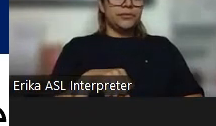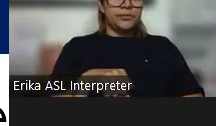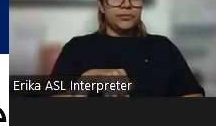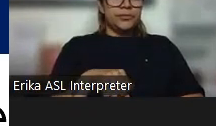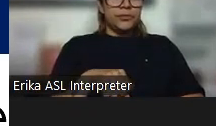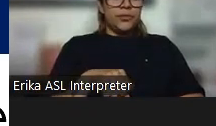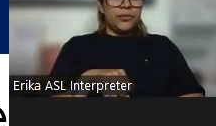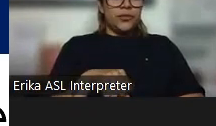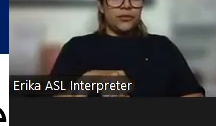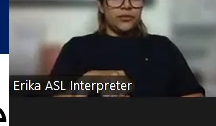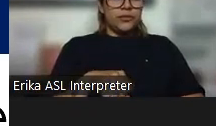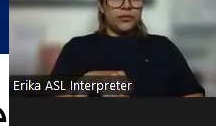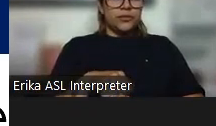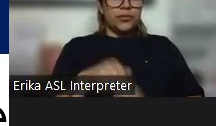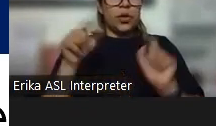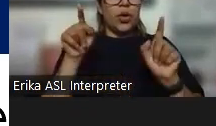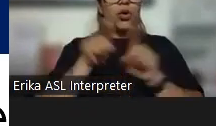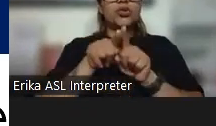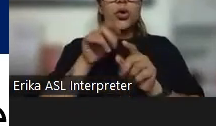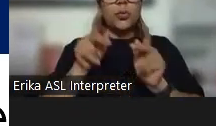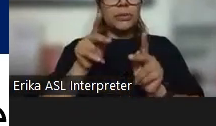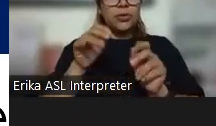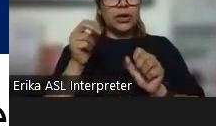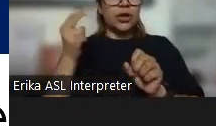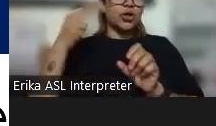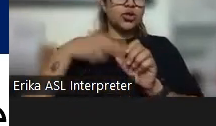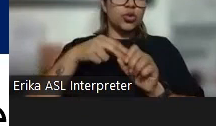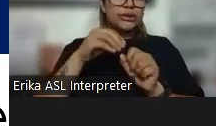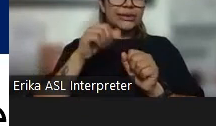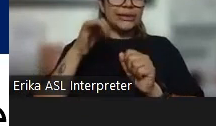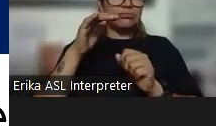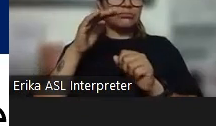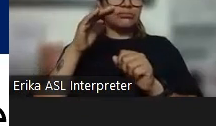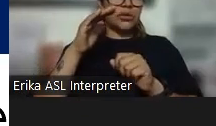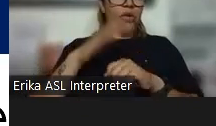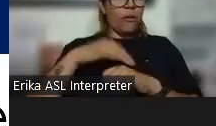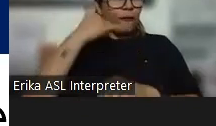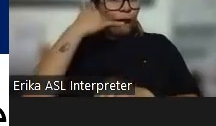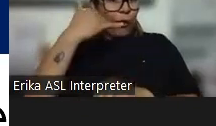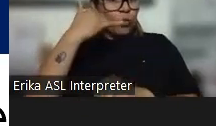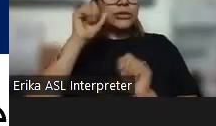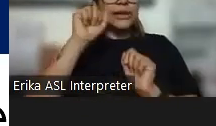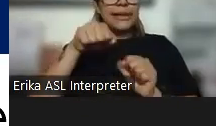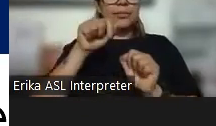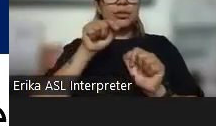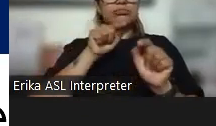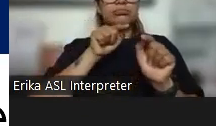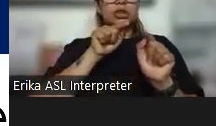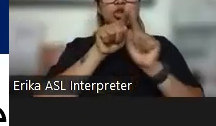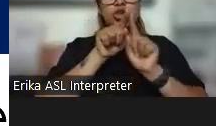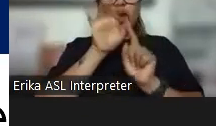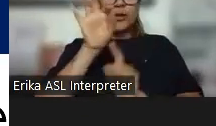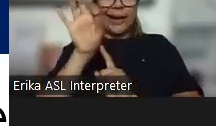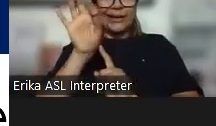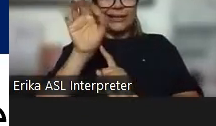Attendees joining by phone will press *9 on the dial pad to raise your hand, and then we